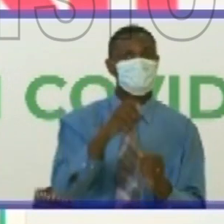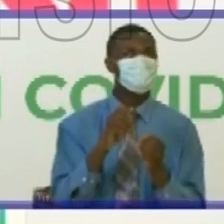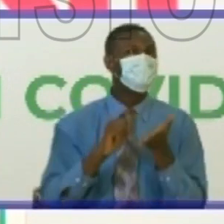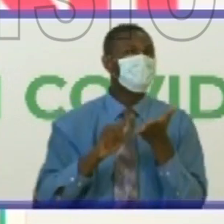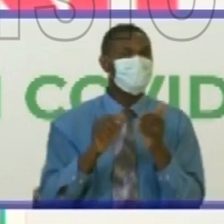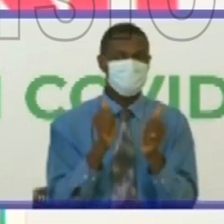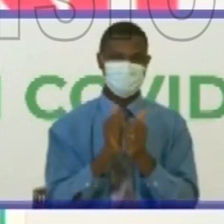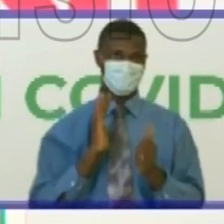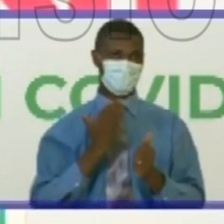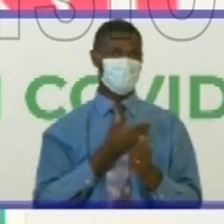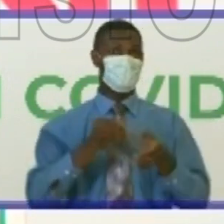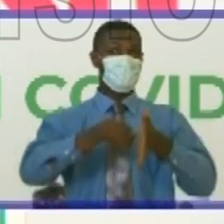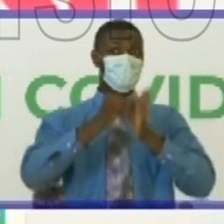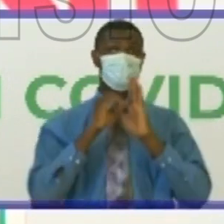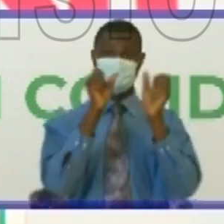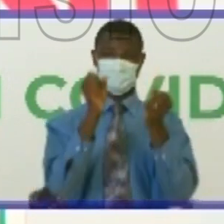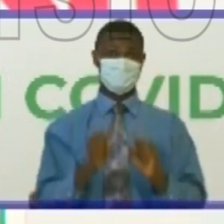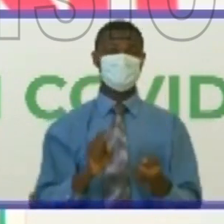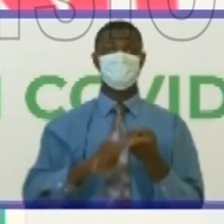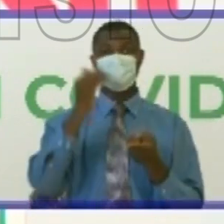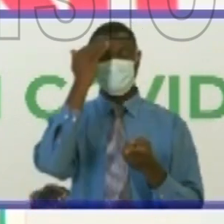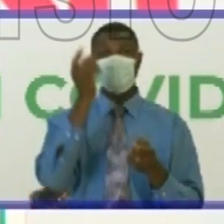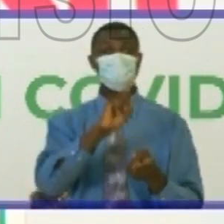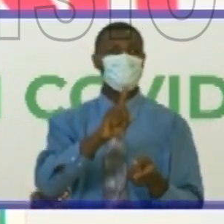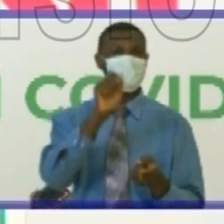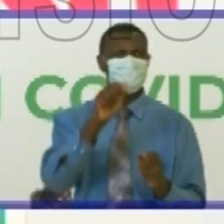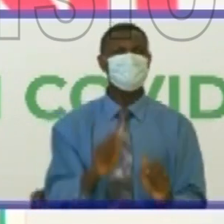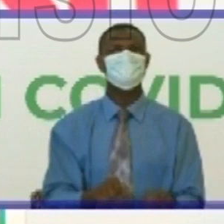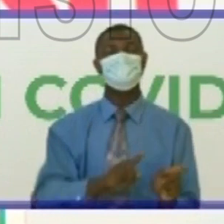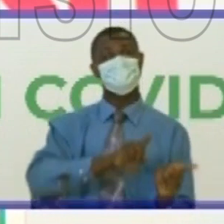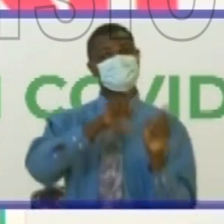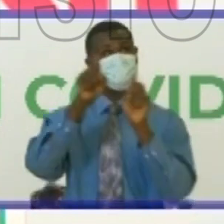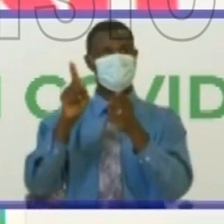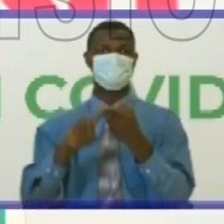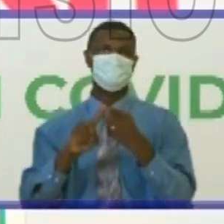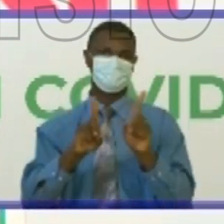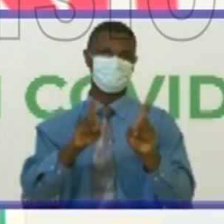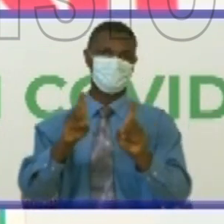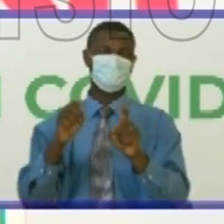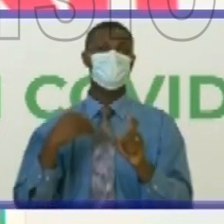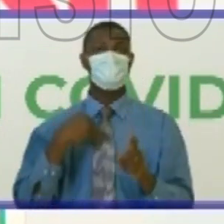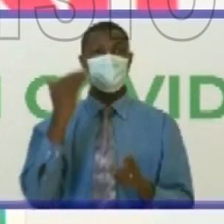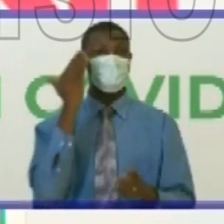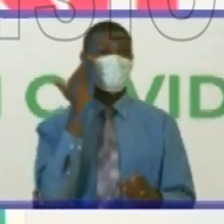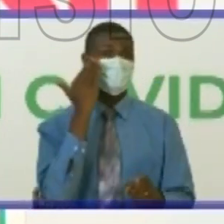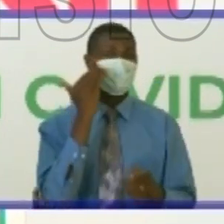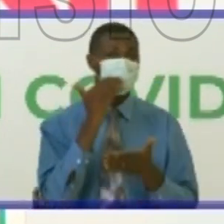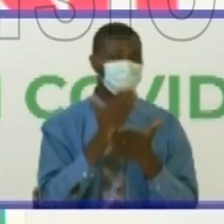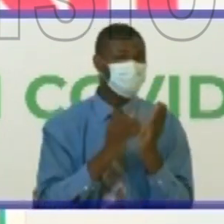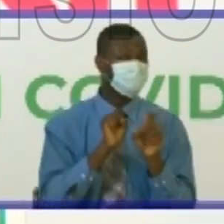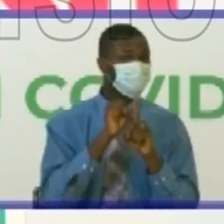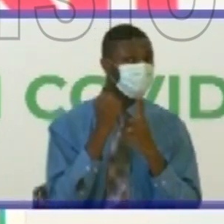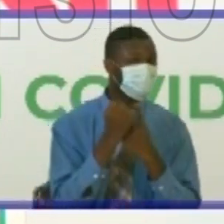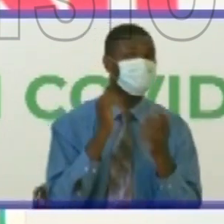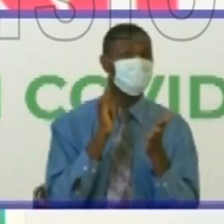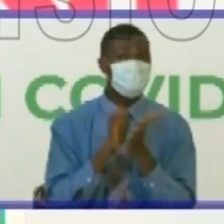that passengers can know where to go and have a test done. We are aware of instances where COVID PCR tests are being presented